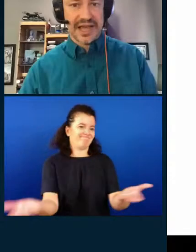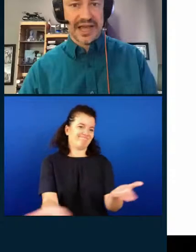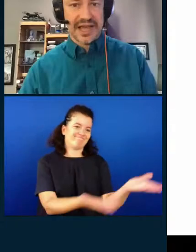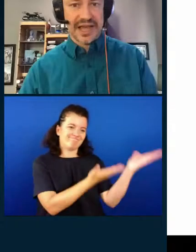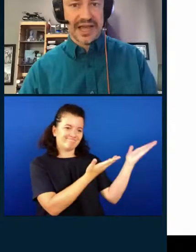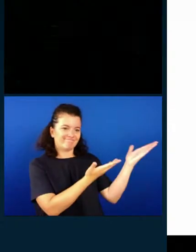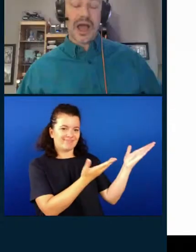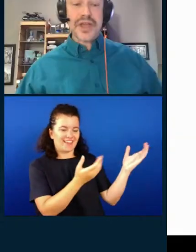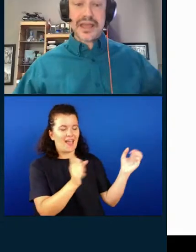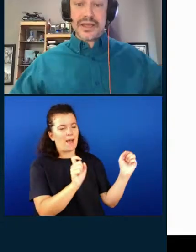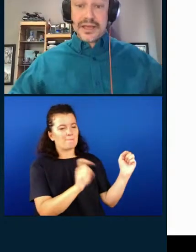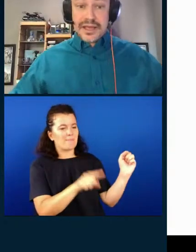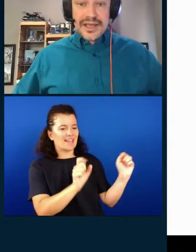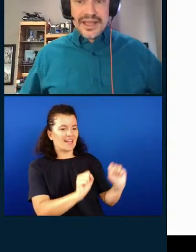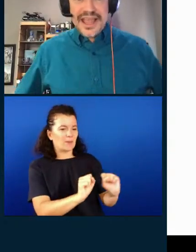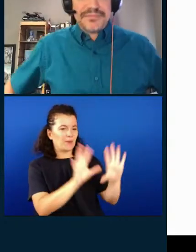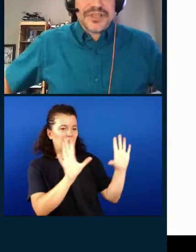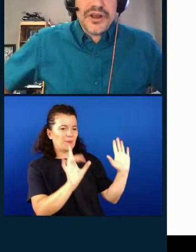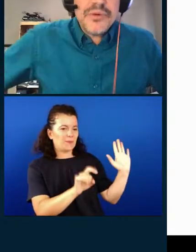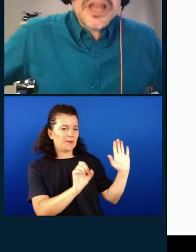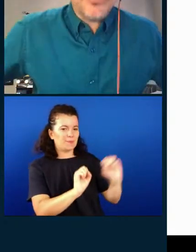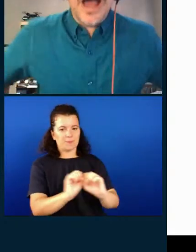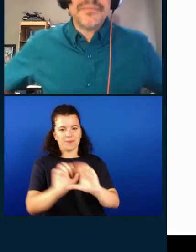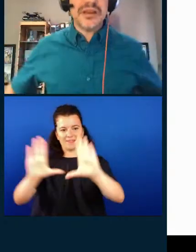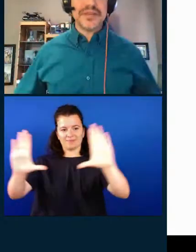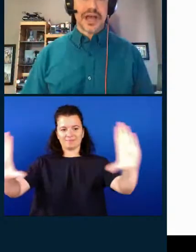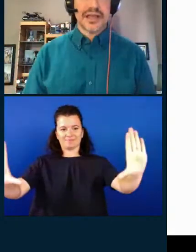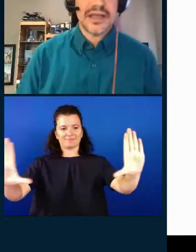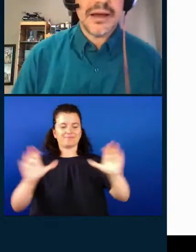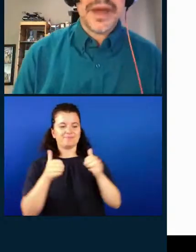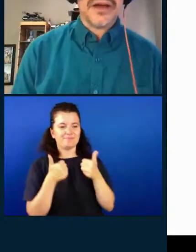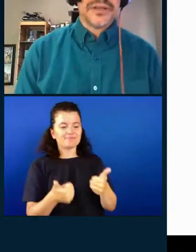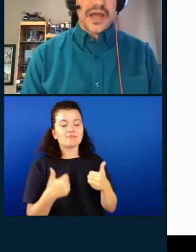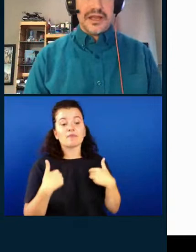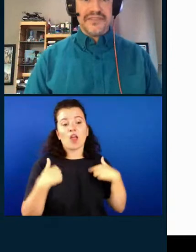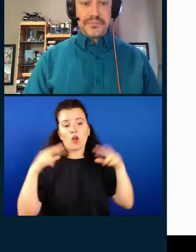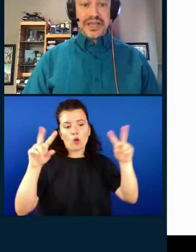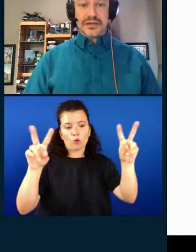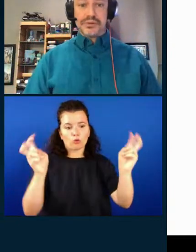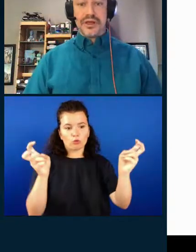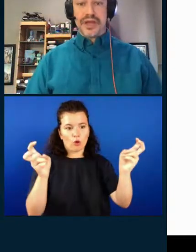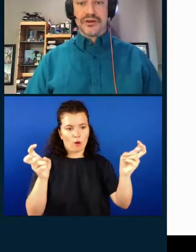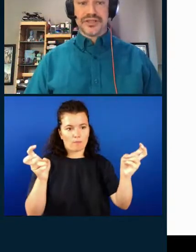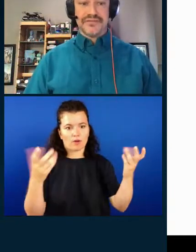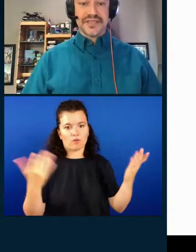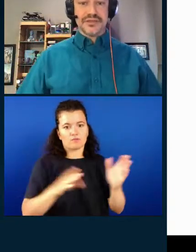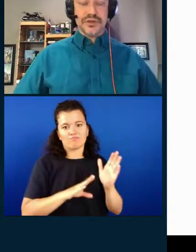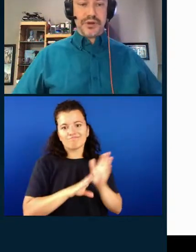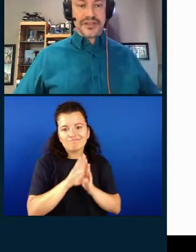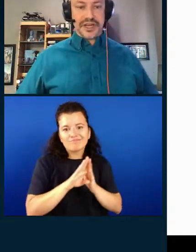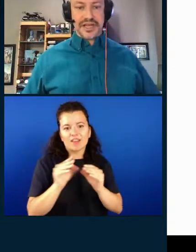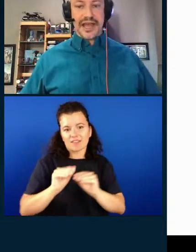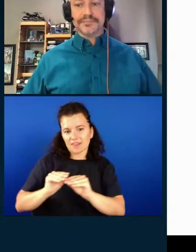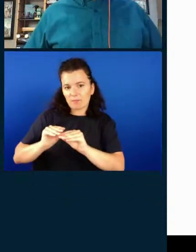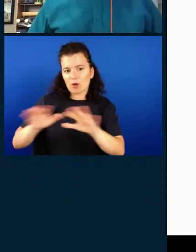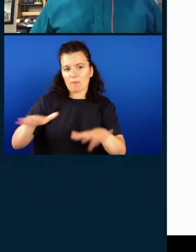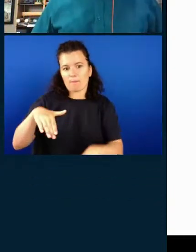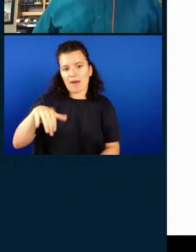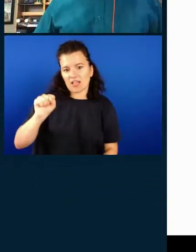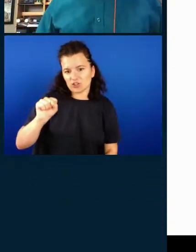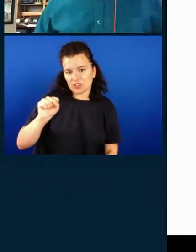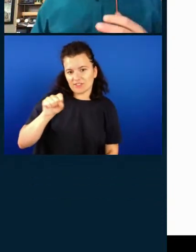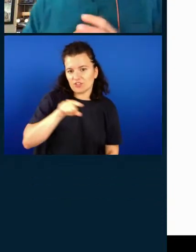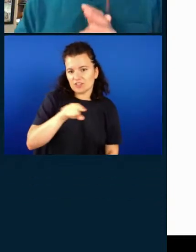the magic button. Okay. Yep. So here we go. I'm going to be talking about developing and deploying microservices with Project Ty.